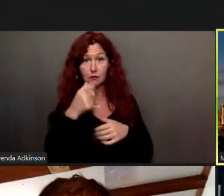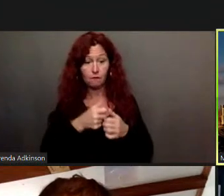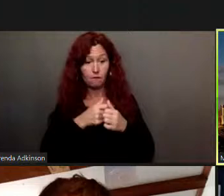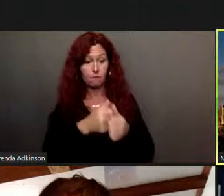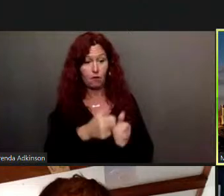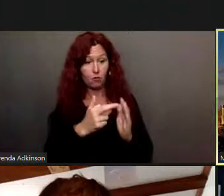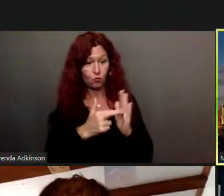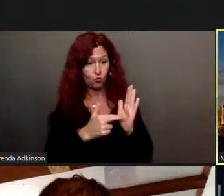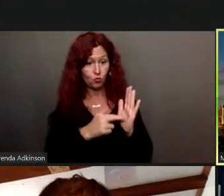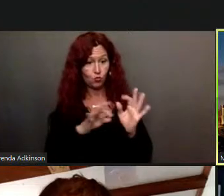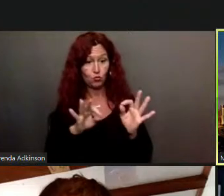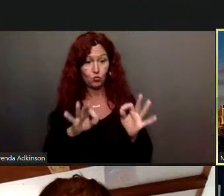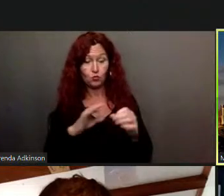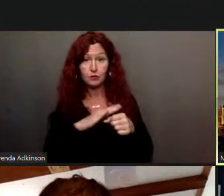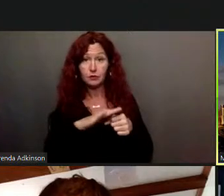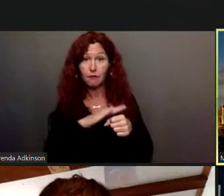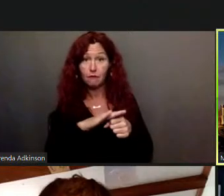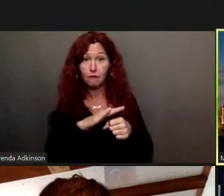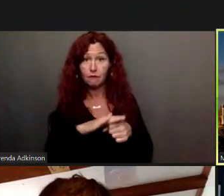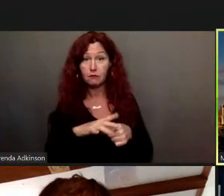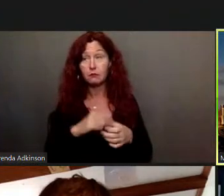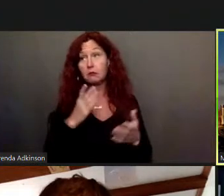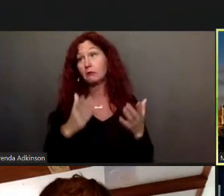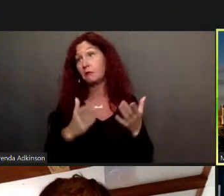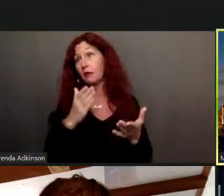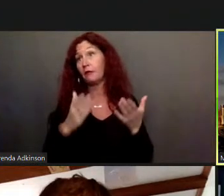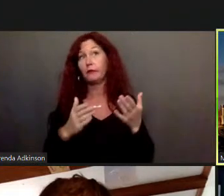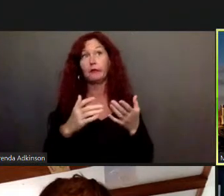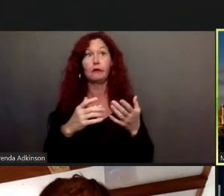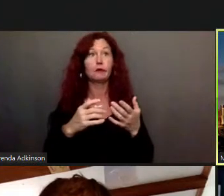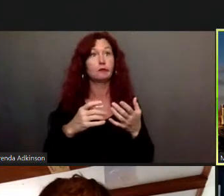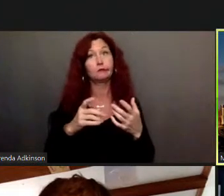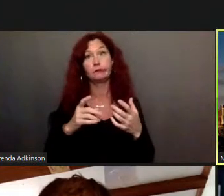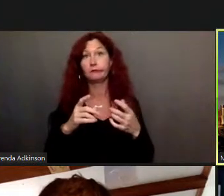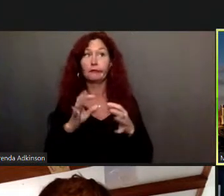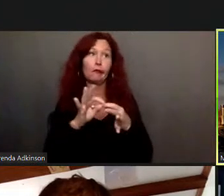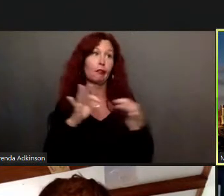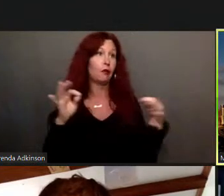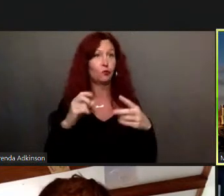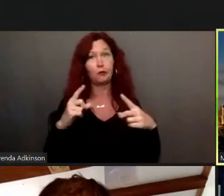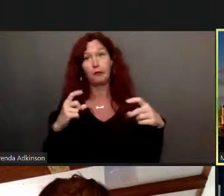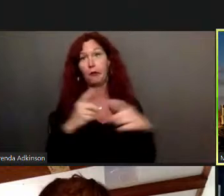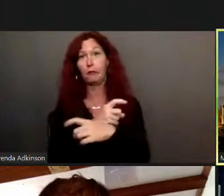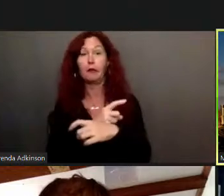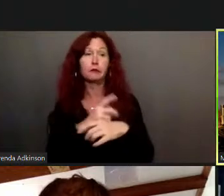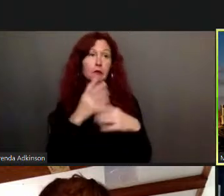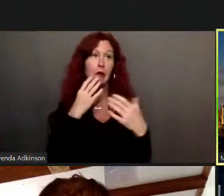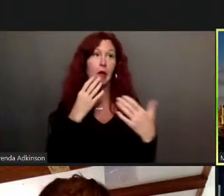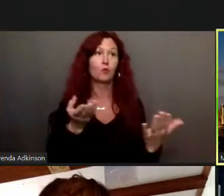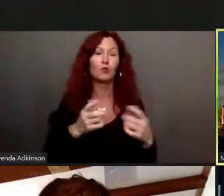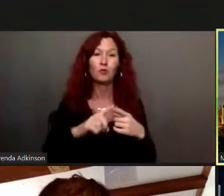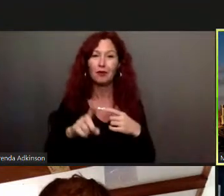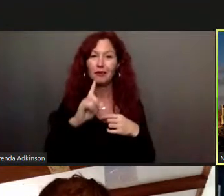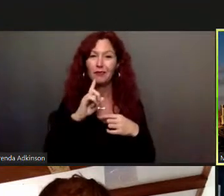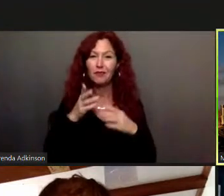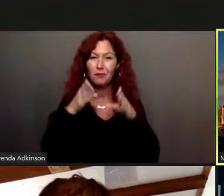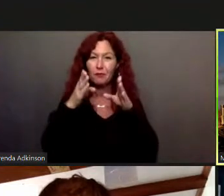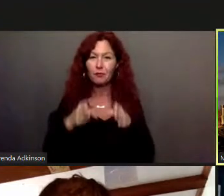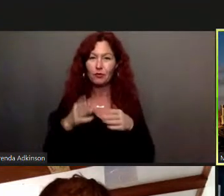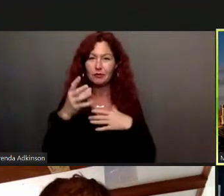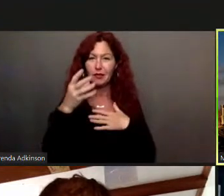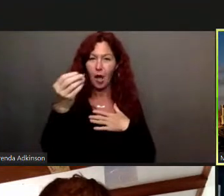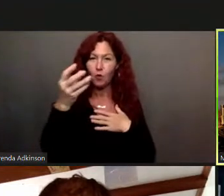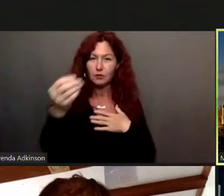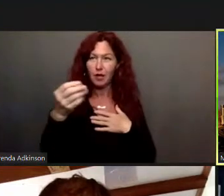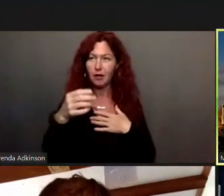other thing is just simplifying it, I guess. But does it really make sense for somebody who's walking their dog outside their home with nobody